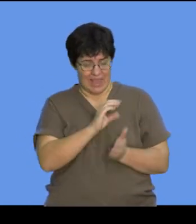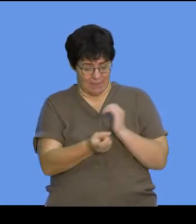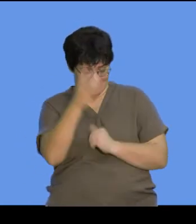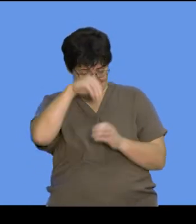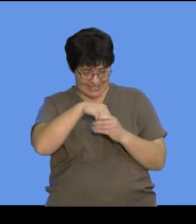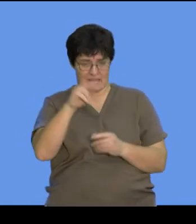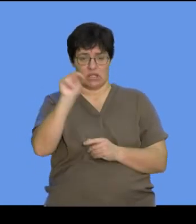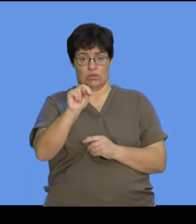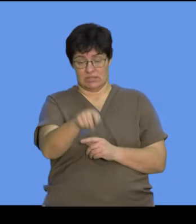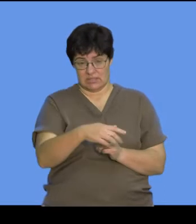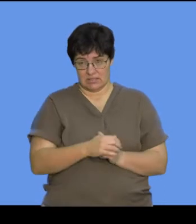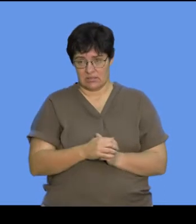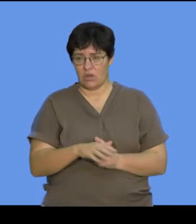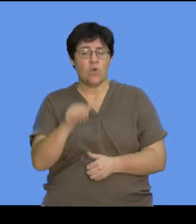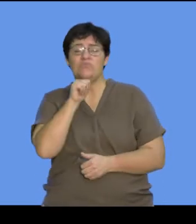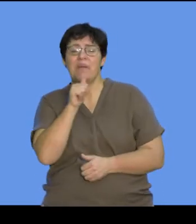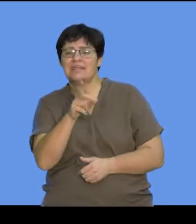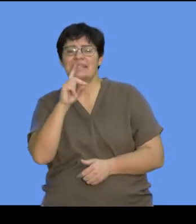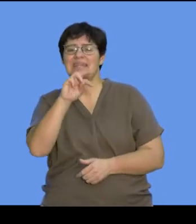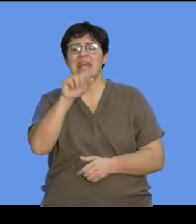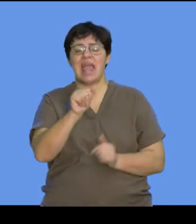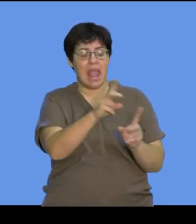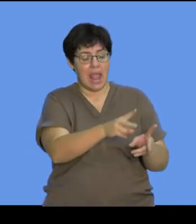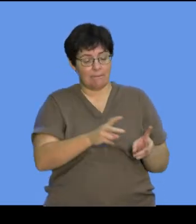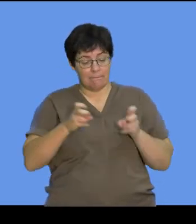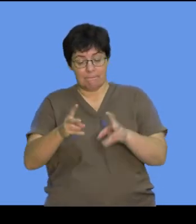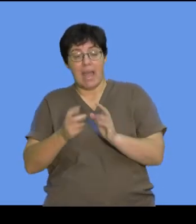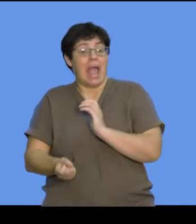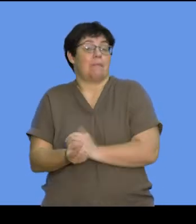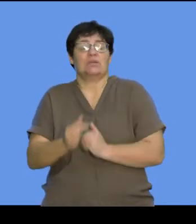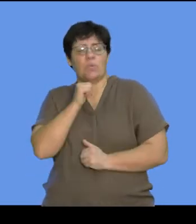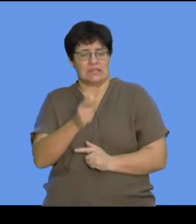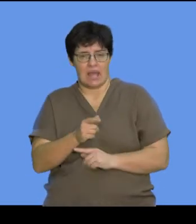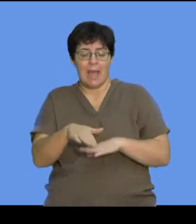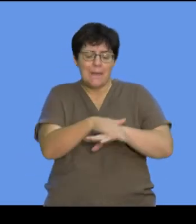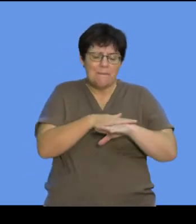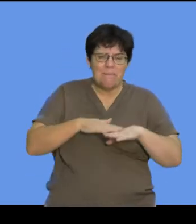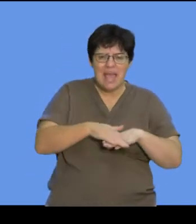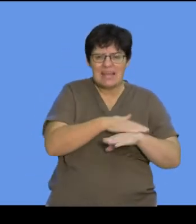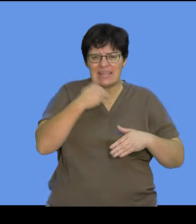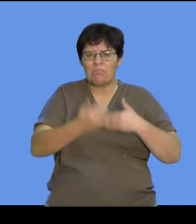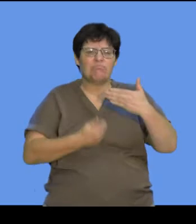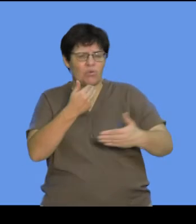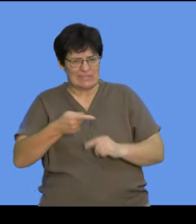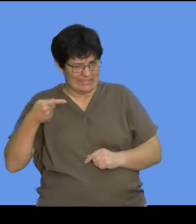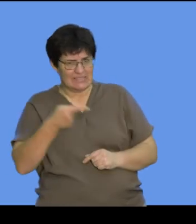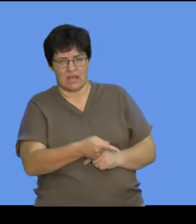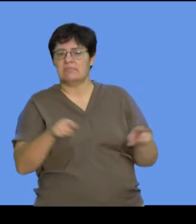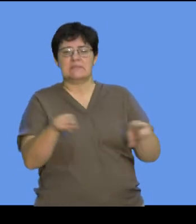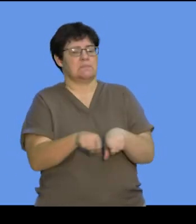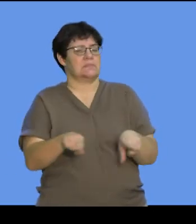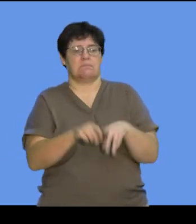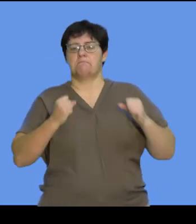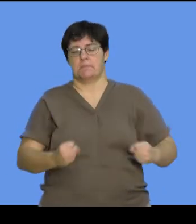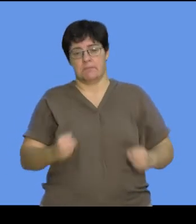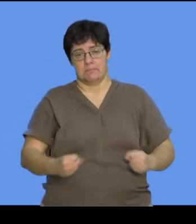what is important is that regardless of where the DNA replication occurs, the basic process which we're going to look at is